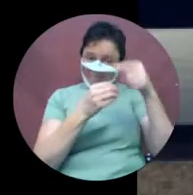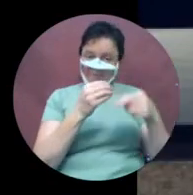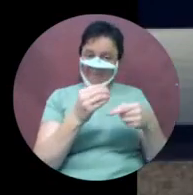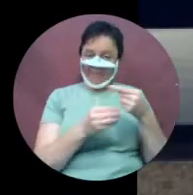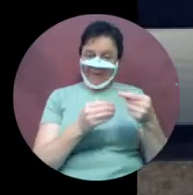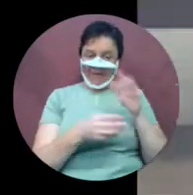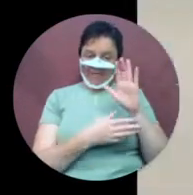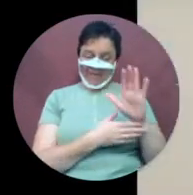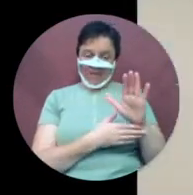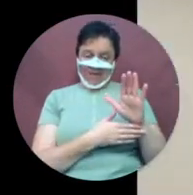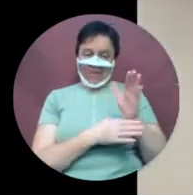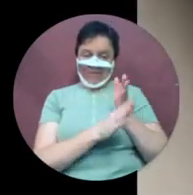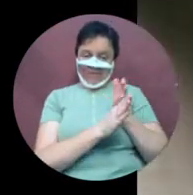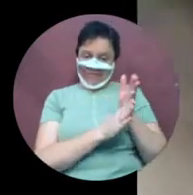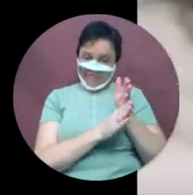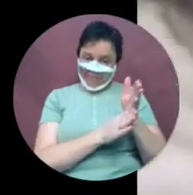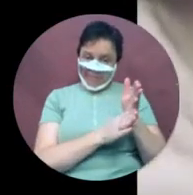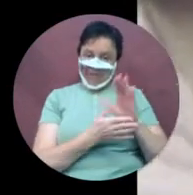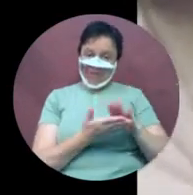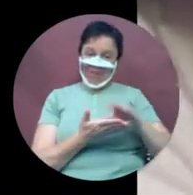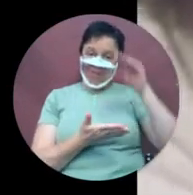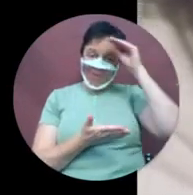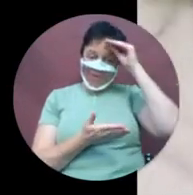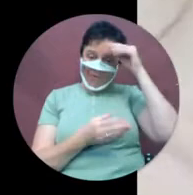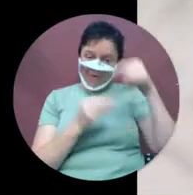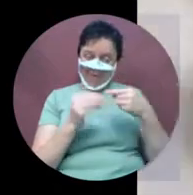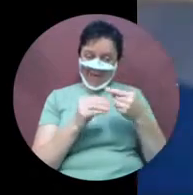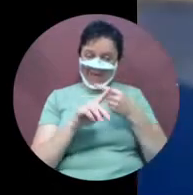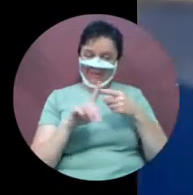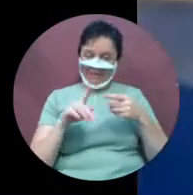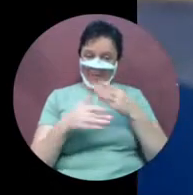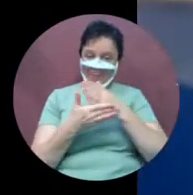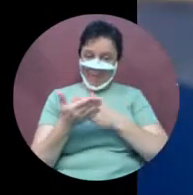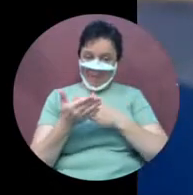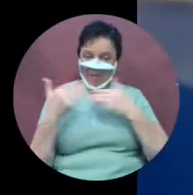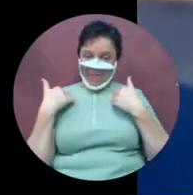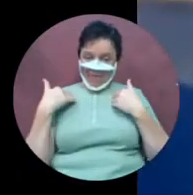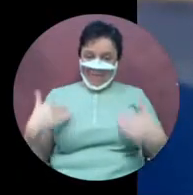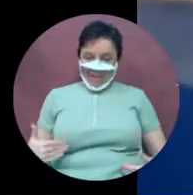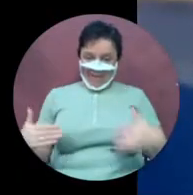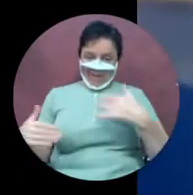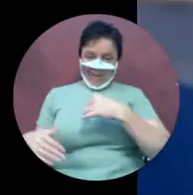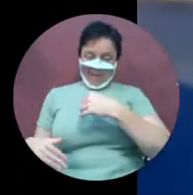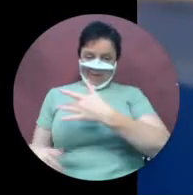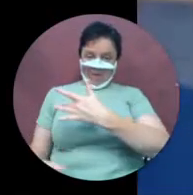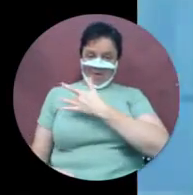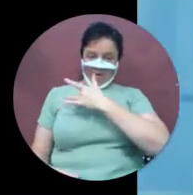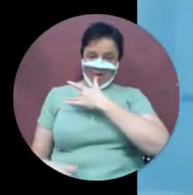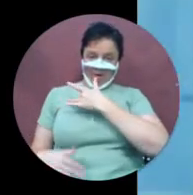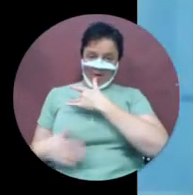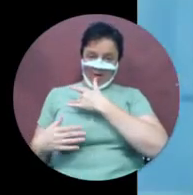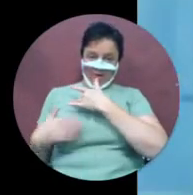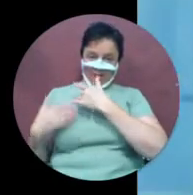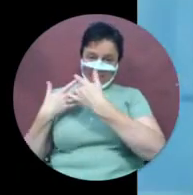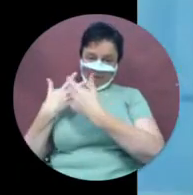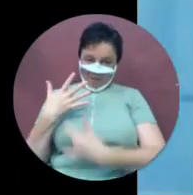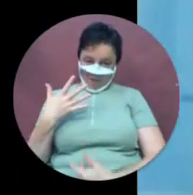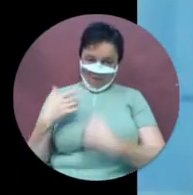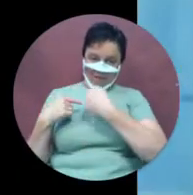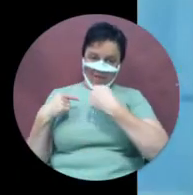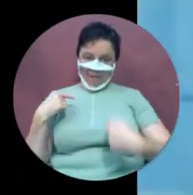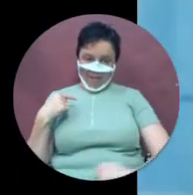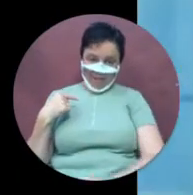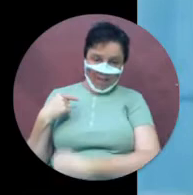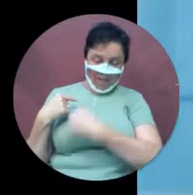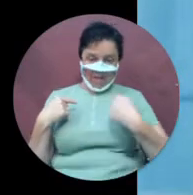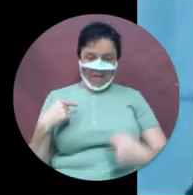For instance, if you want to learn about the cardiovascular system, you're going to be hearing that information from a cardiologist. The nervous system, from a